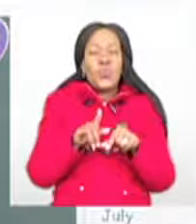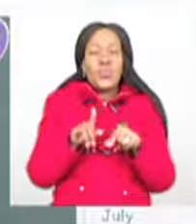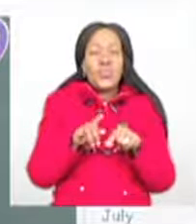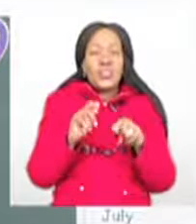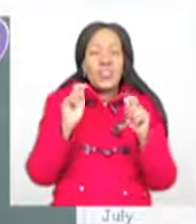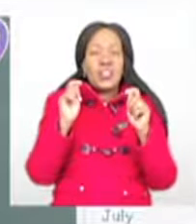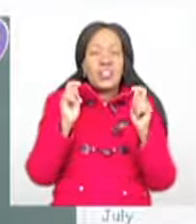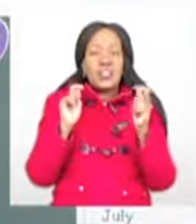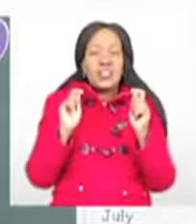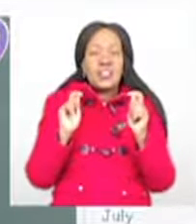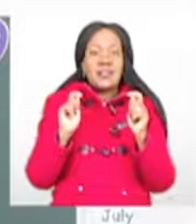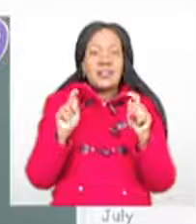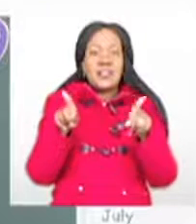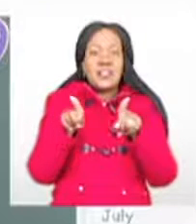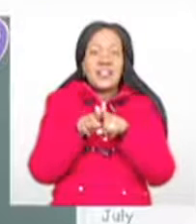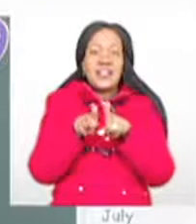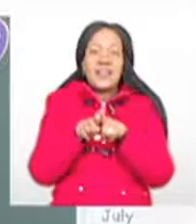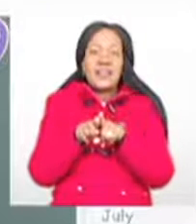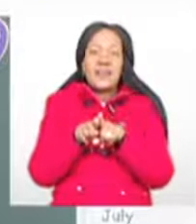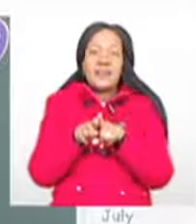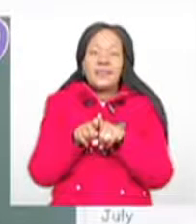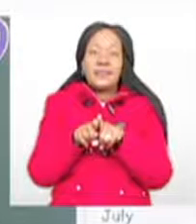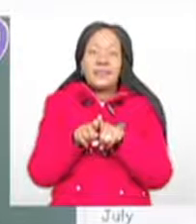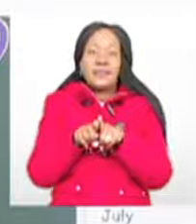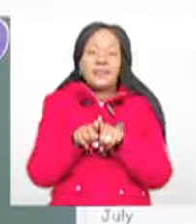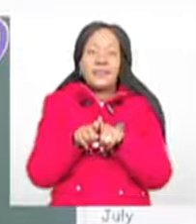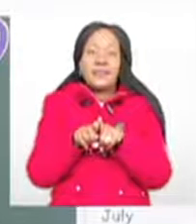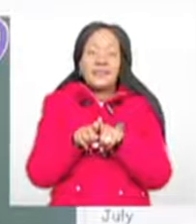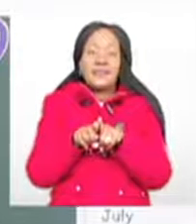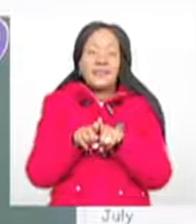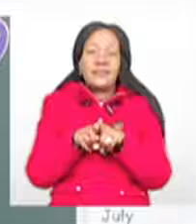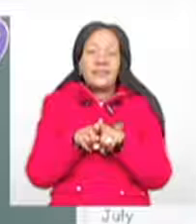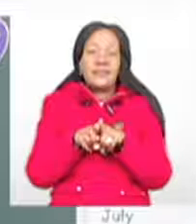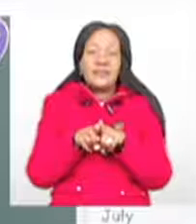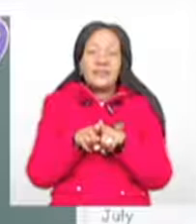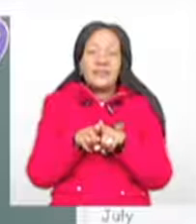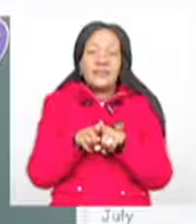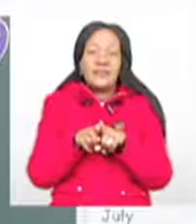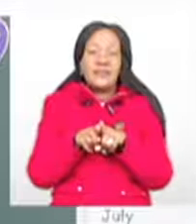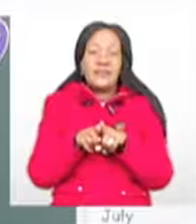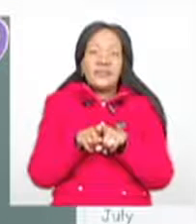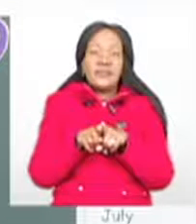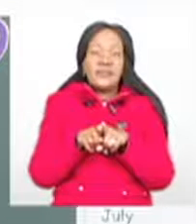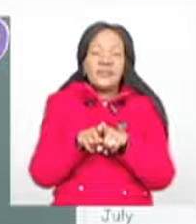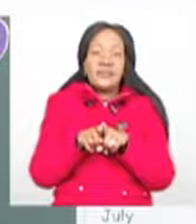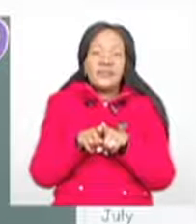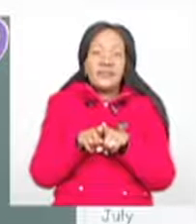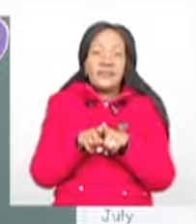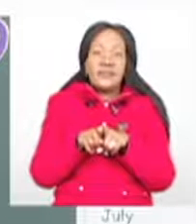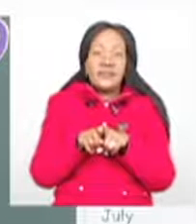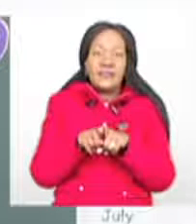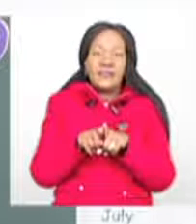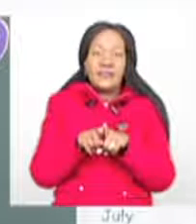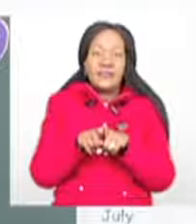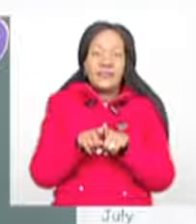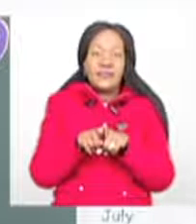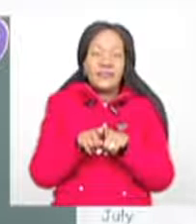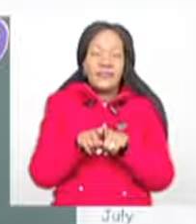the right-hand side looks exactly as the one on the left-hand